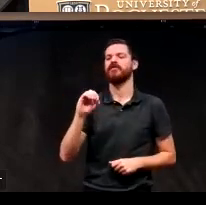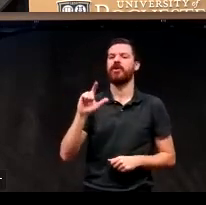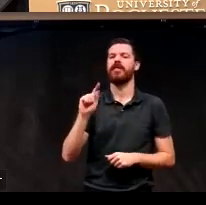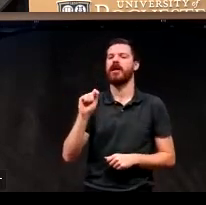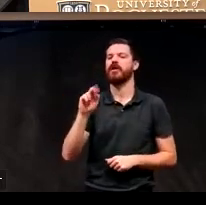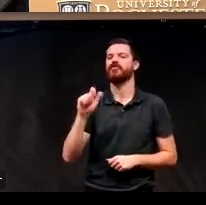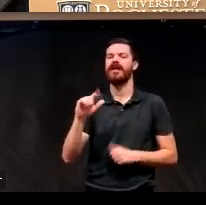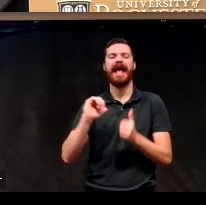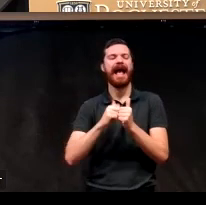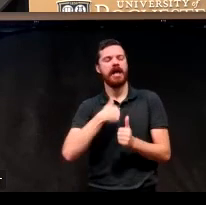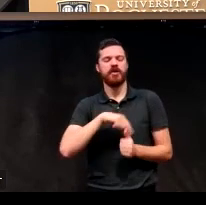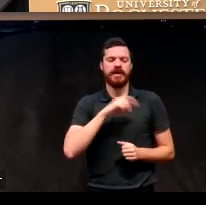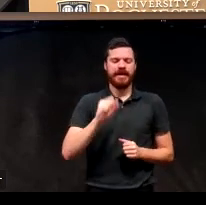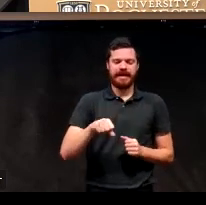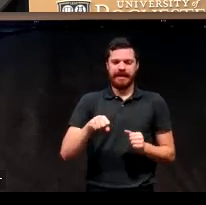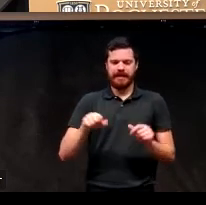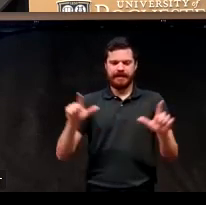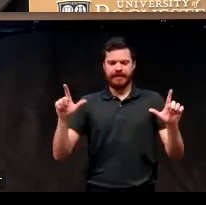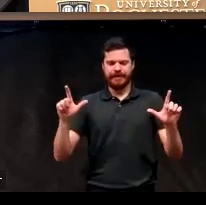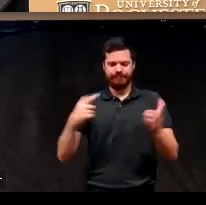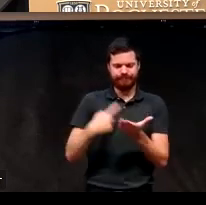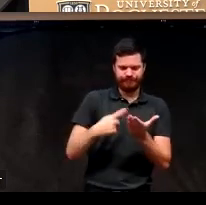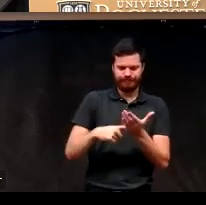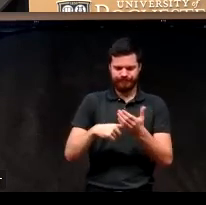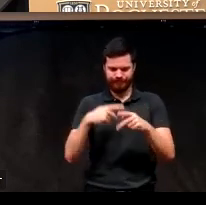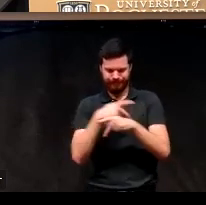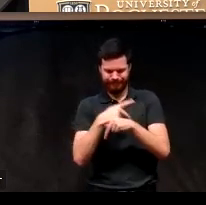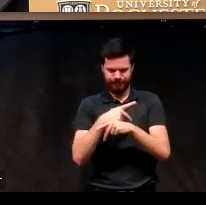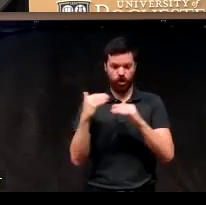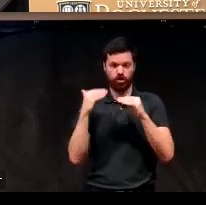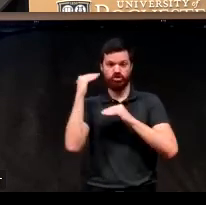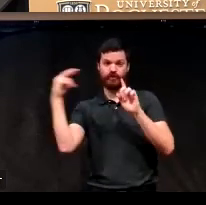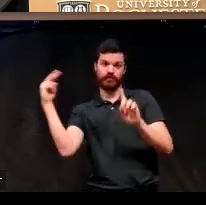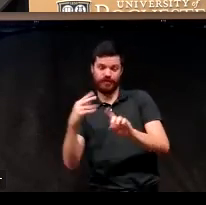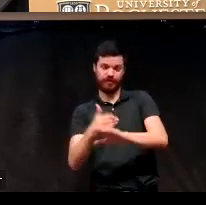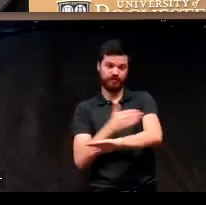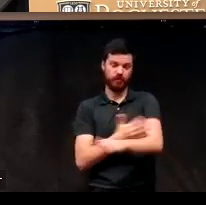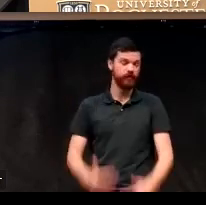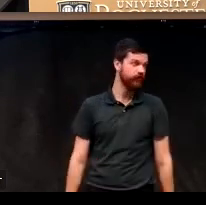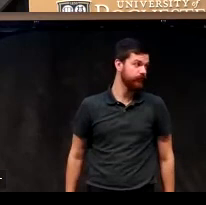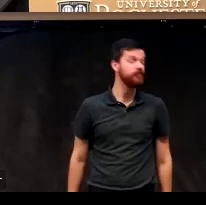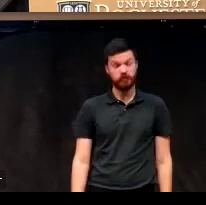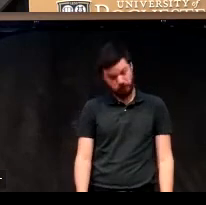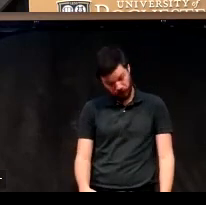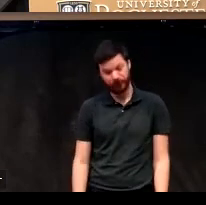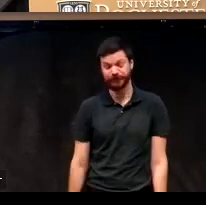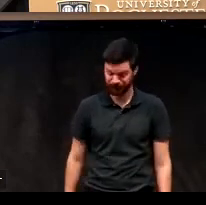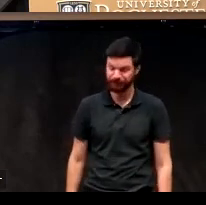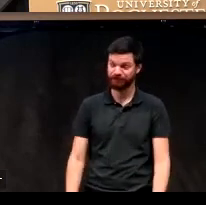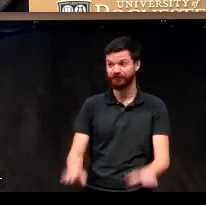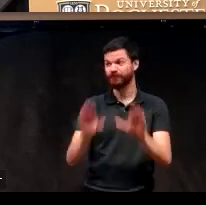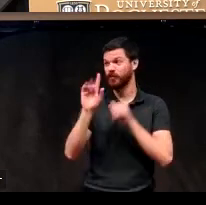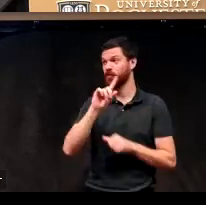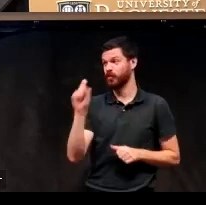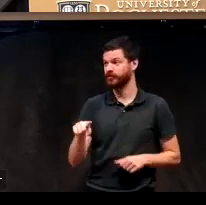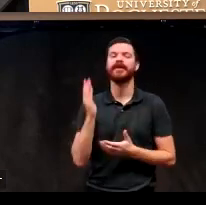any thoughts on how we can refine our ADHD assessments from the adult side? Yeah, that's a great question. And, you know, some of